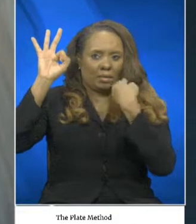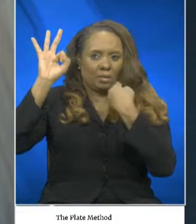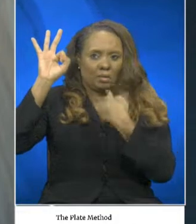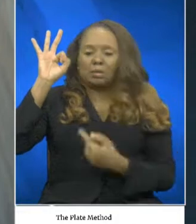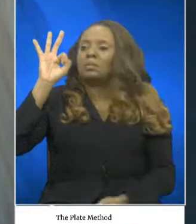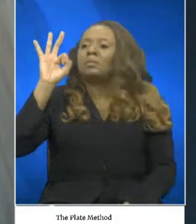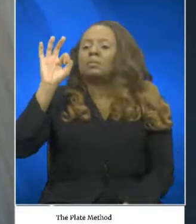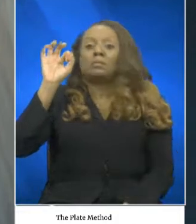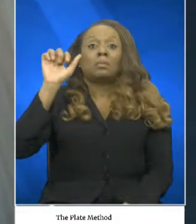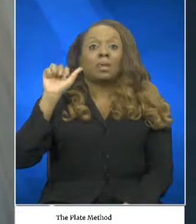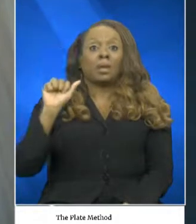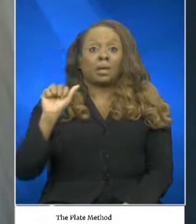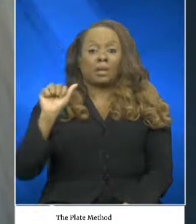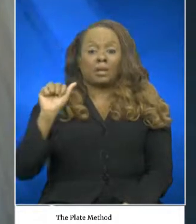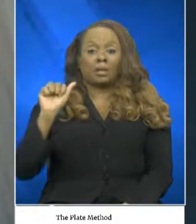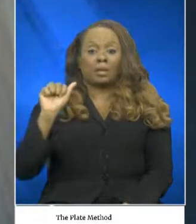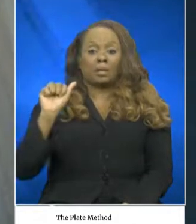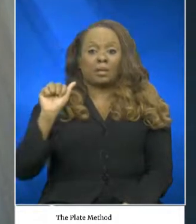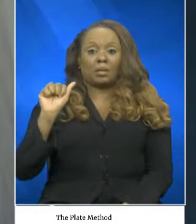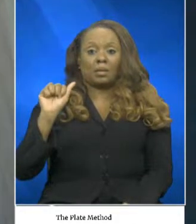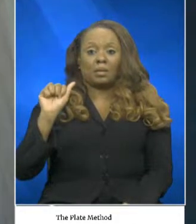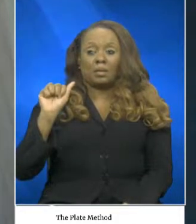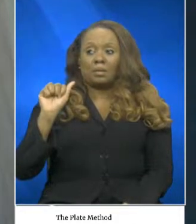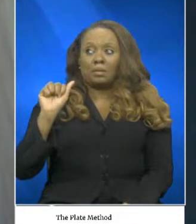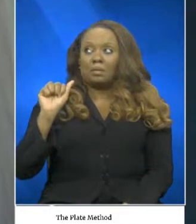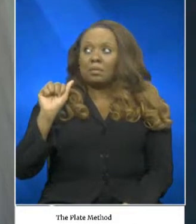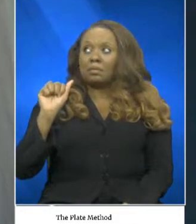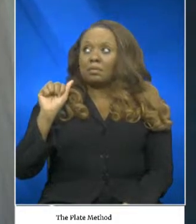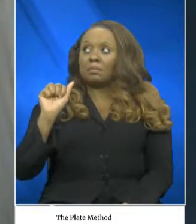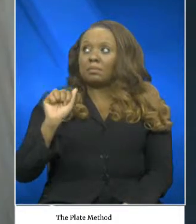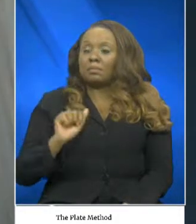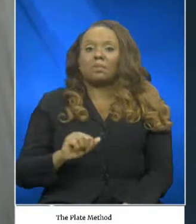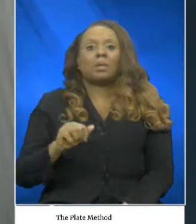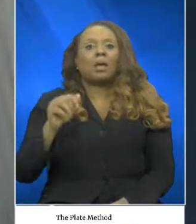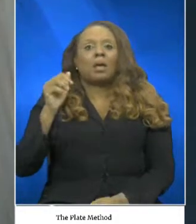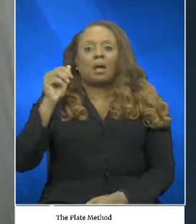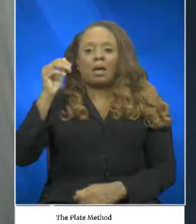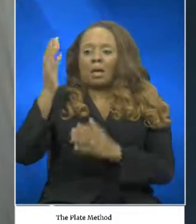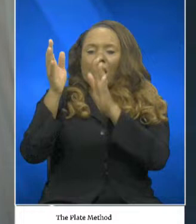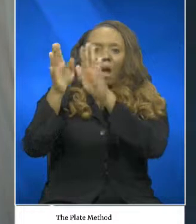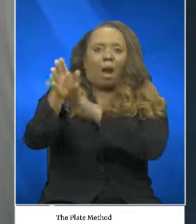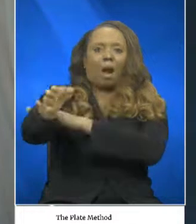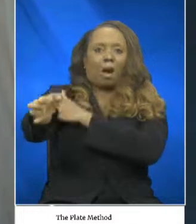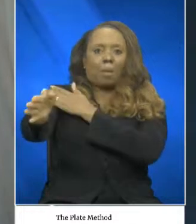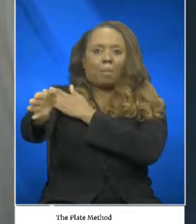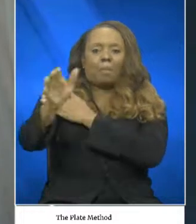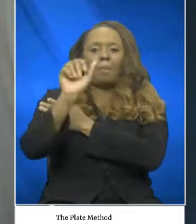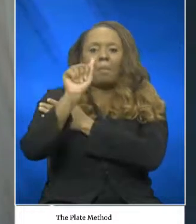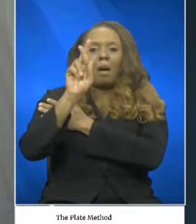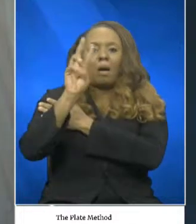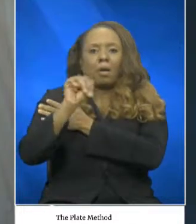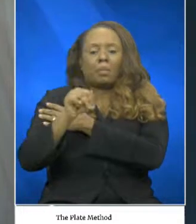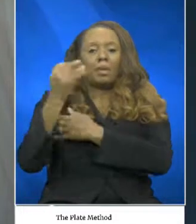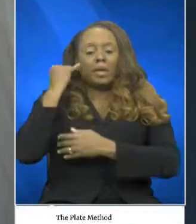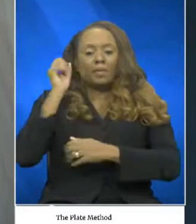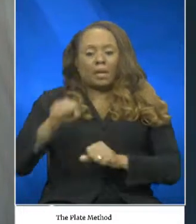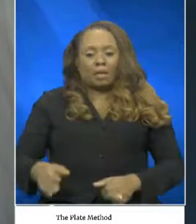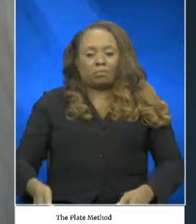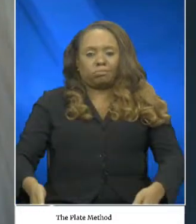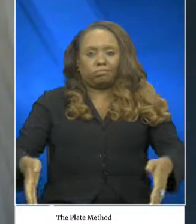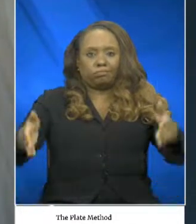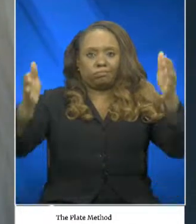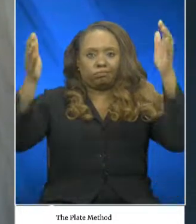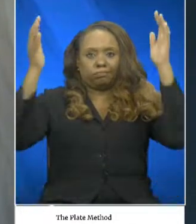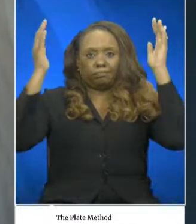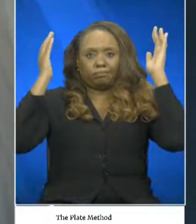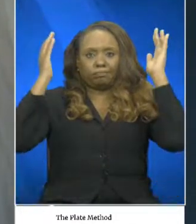A. A stands for arms. You ask them to raise both arms. If they can raise both arms